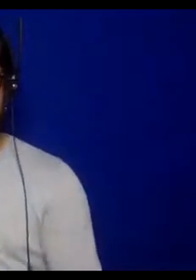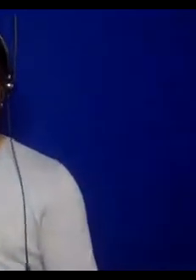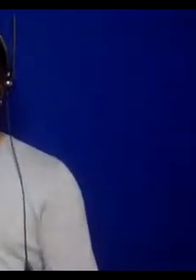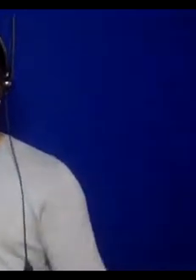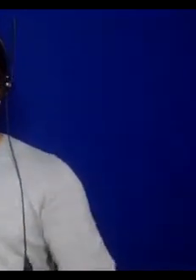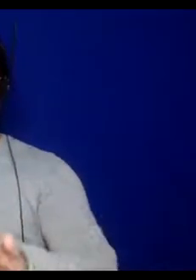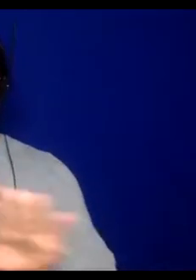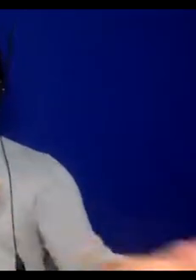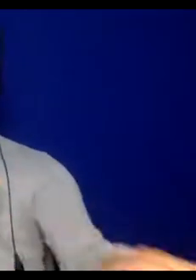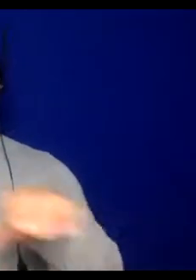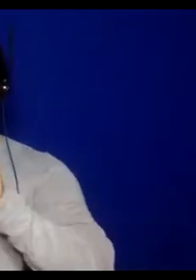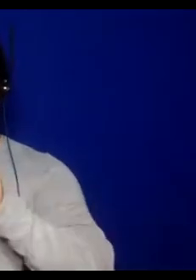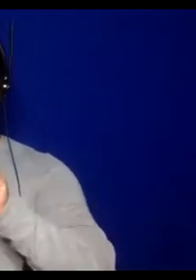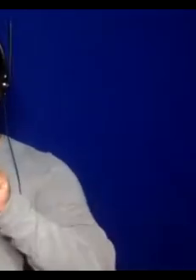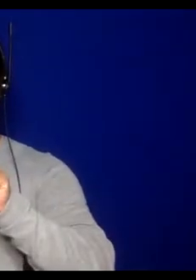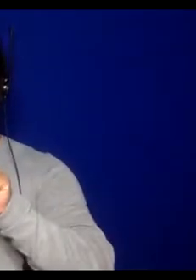can you